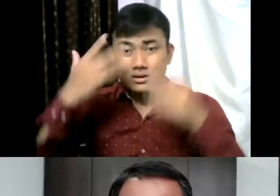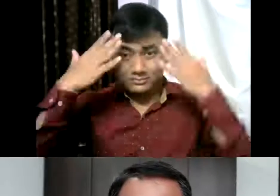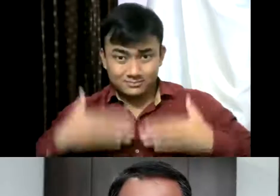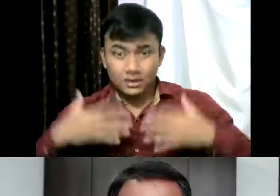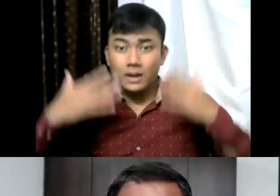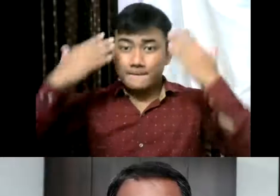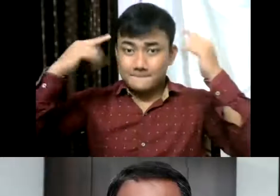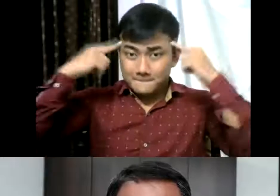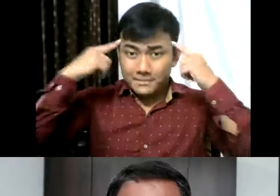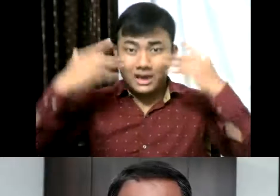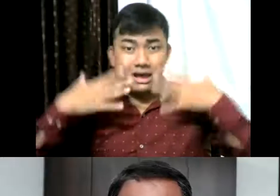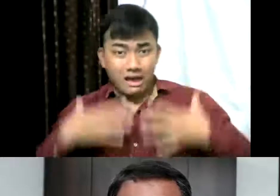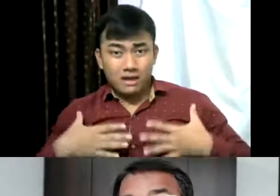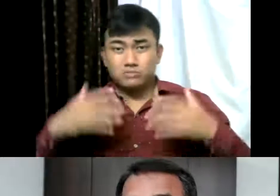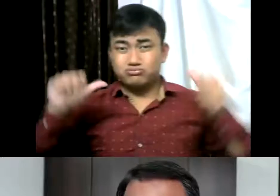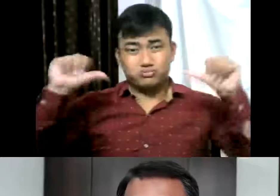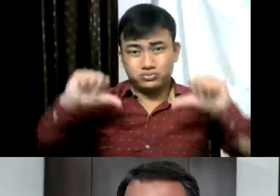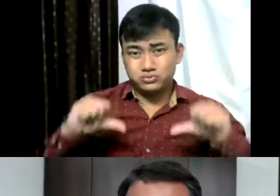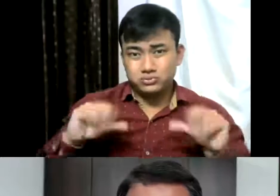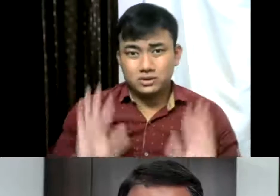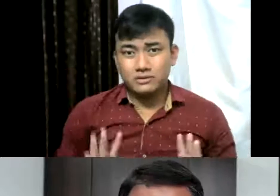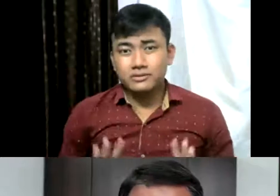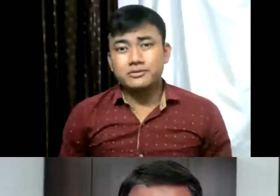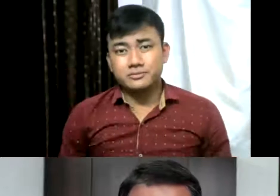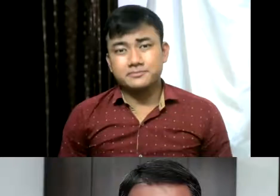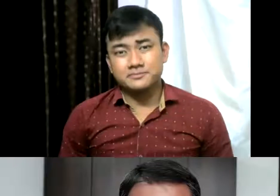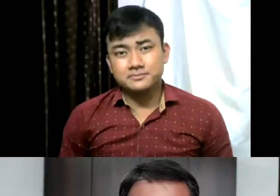And I think that's very, very concerning.